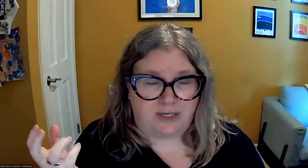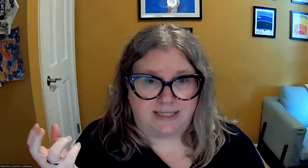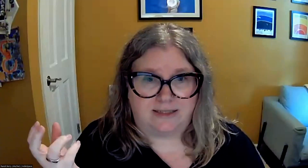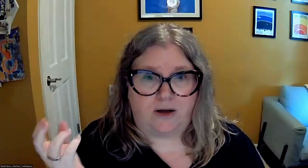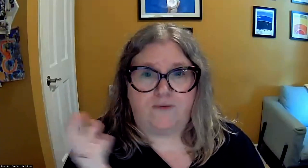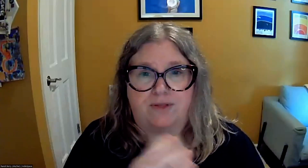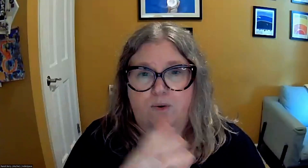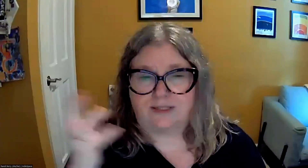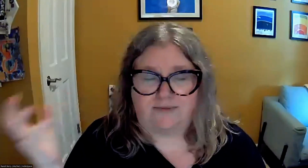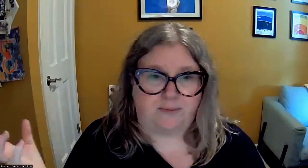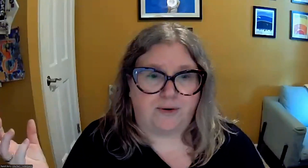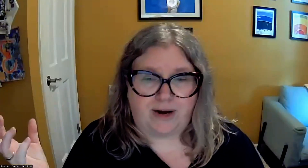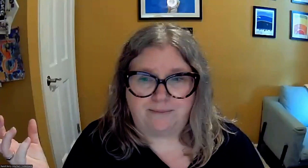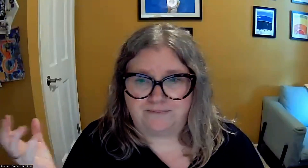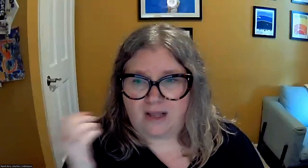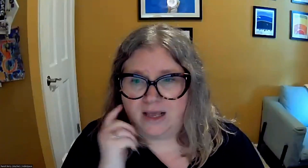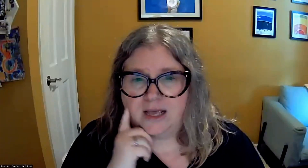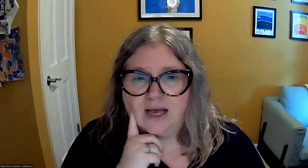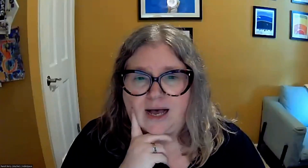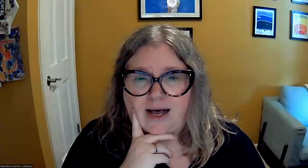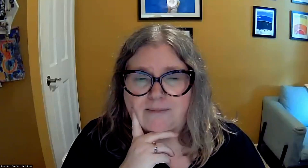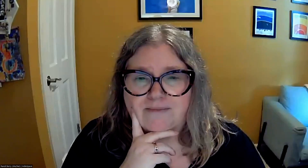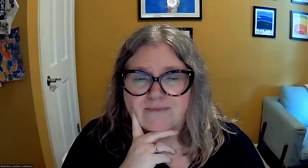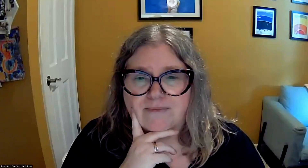accruing interest over the course of the program,